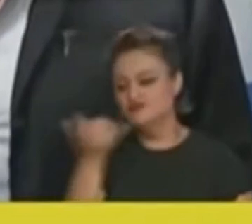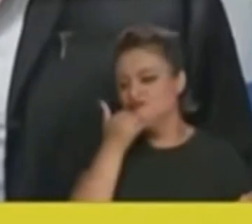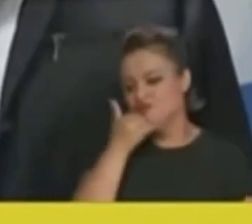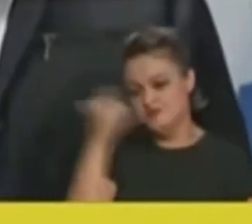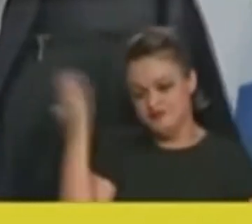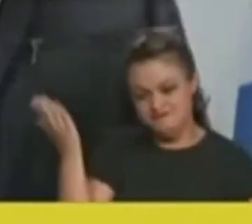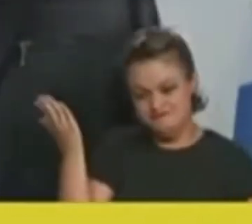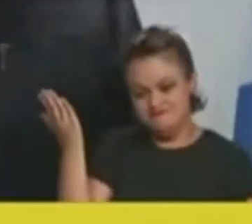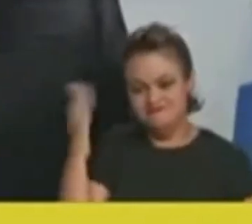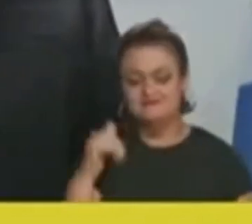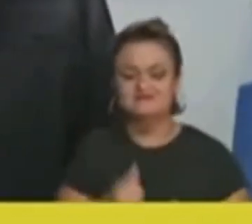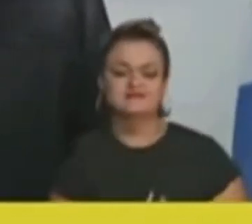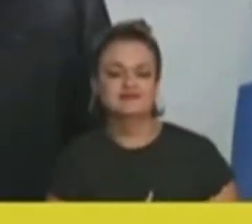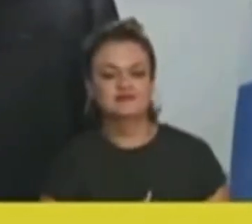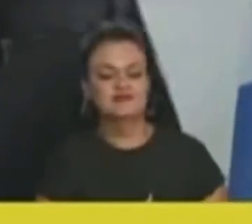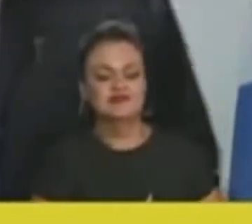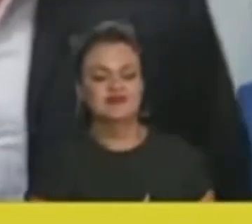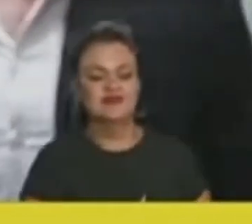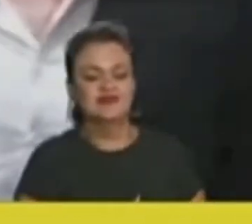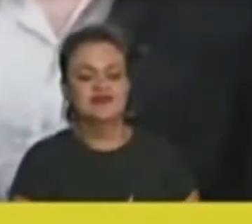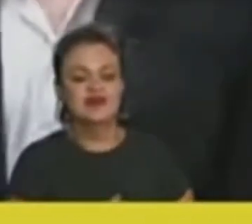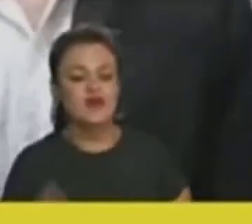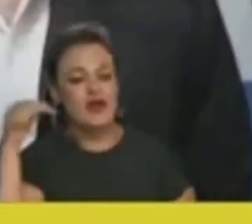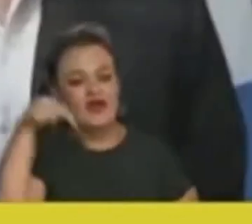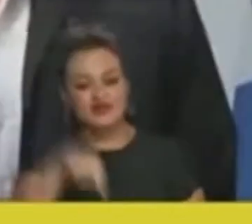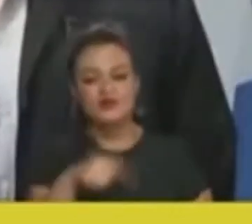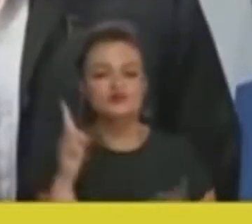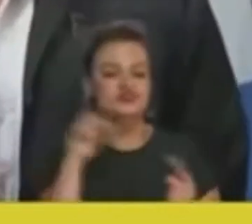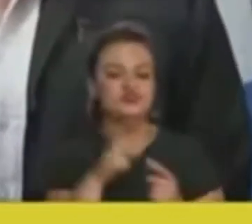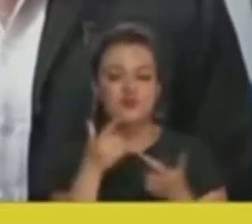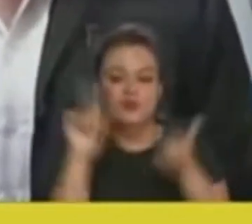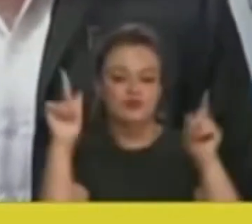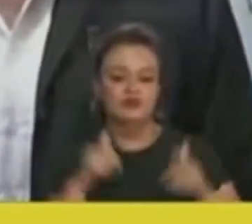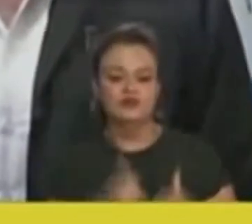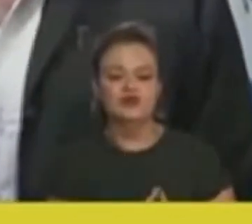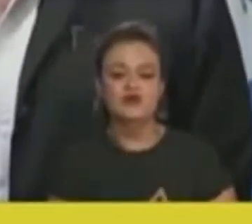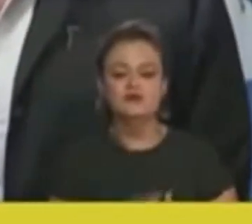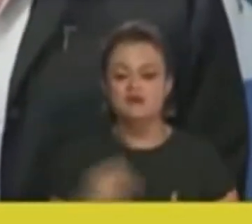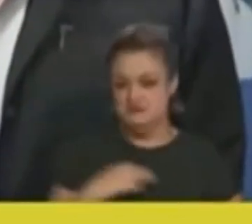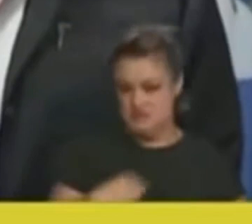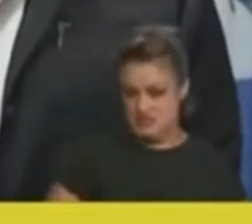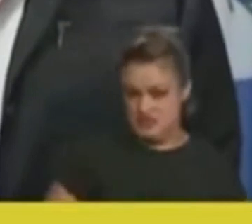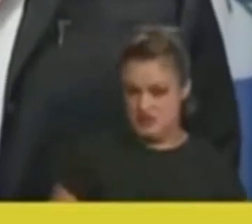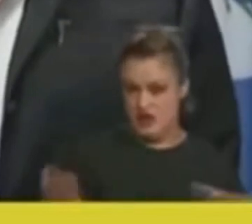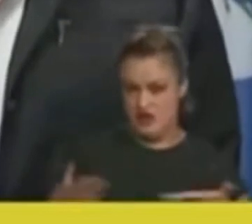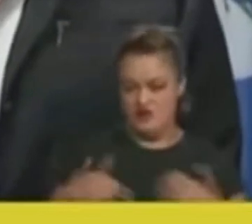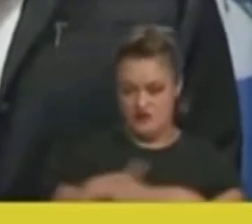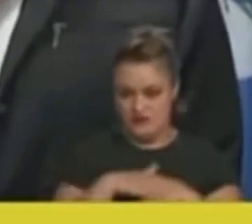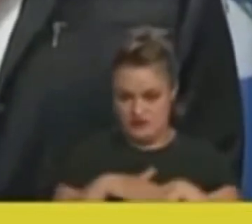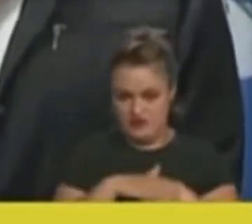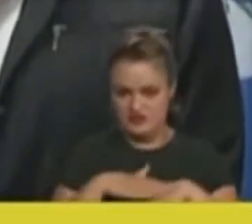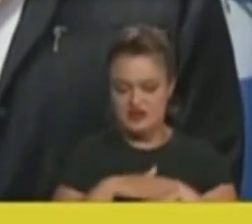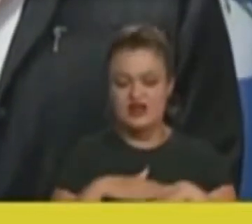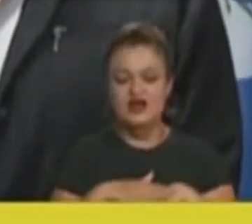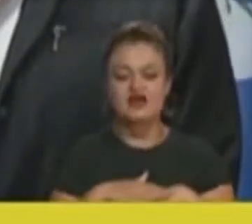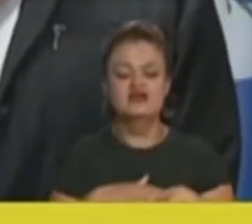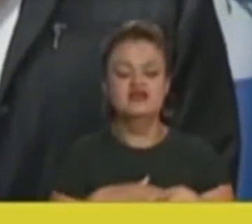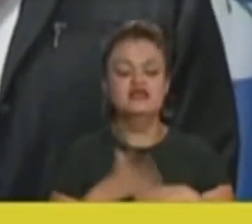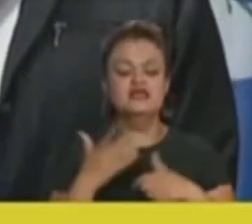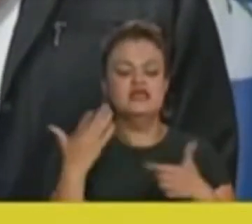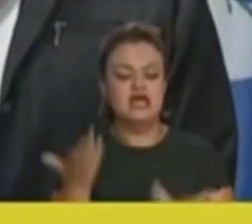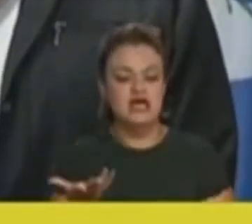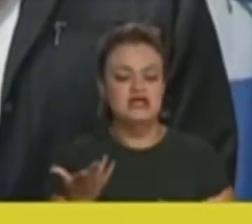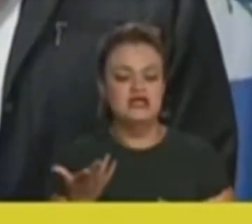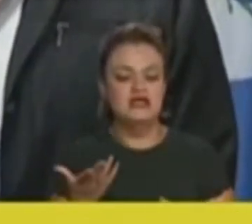Excuses. There's a lot of work to be done here. My ministers are here. You can watch the internet